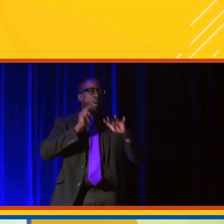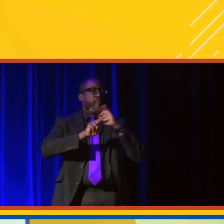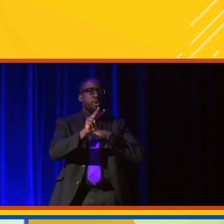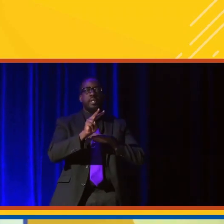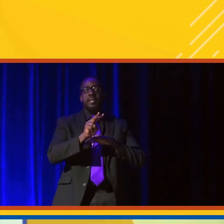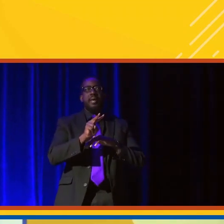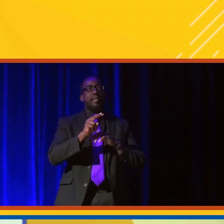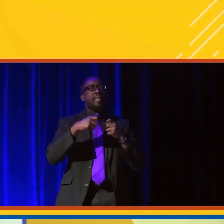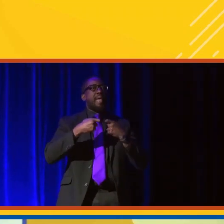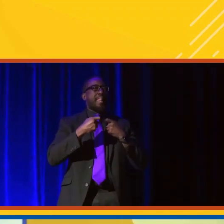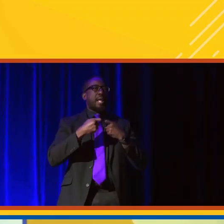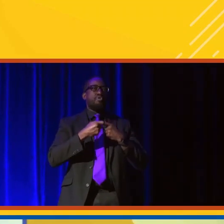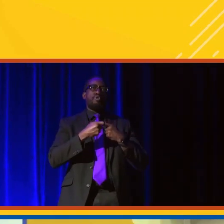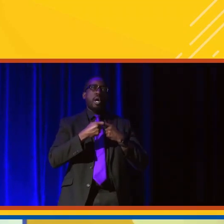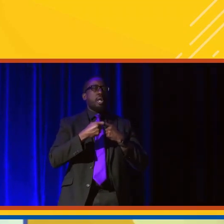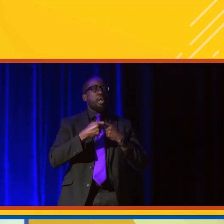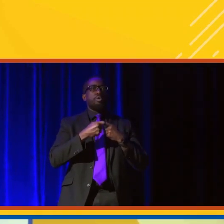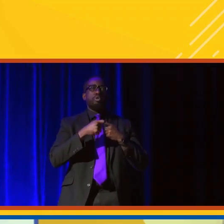your molecule as a sphere.